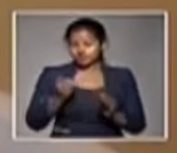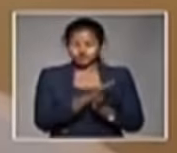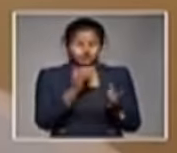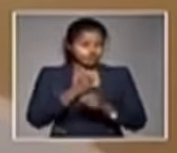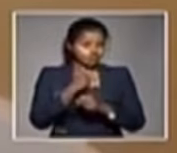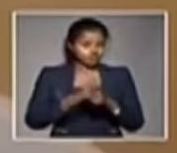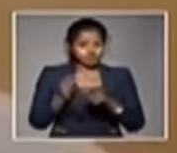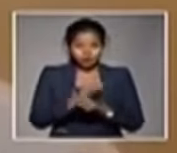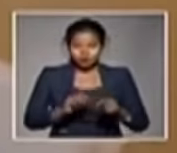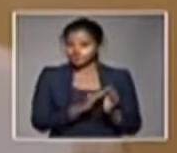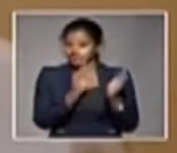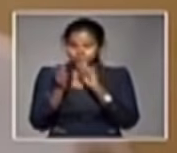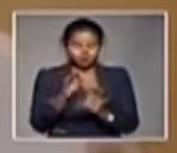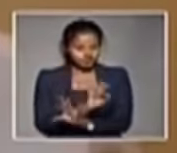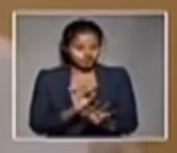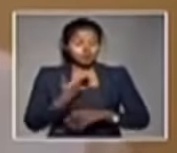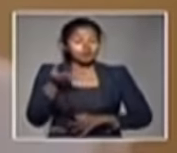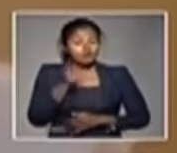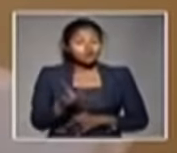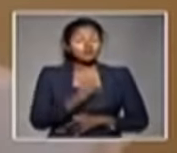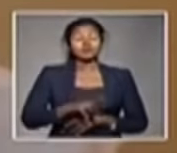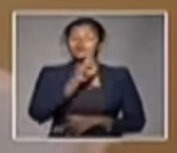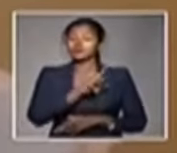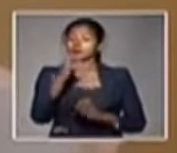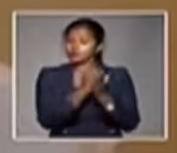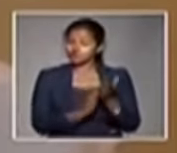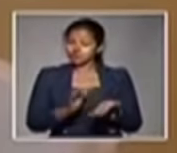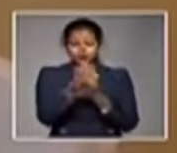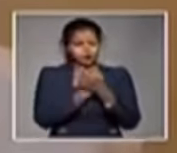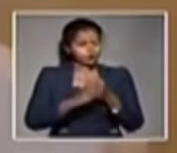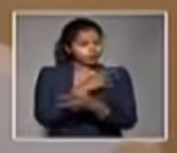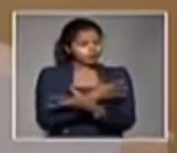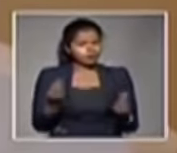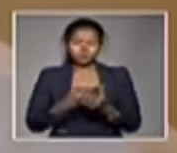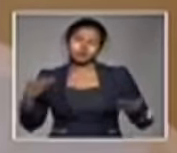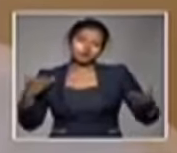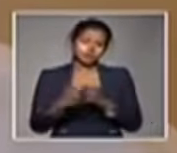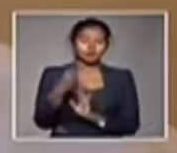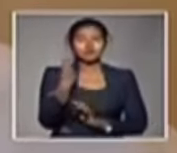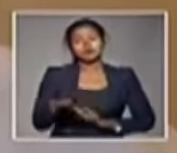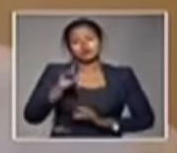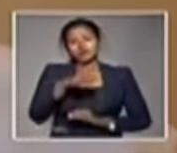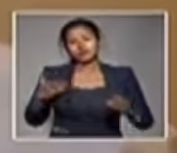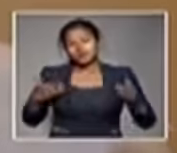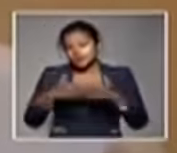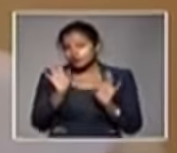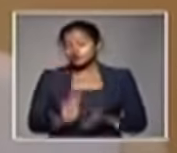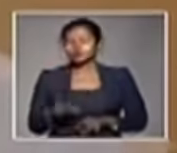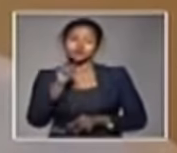administration. However, the 19th Amendment destroyed many things during the period between